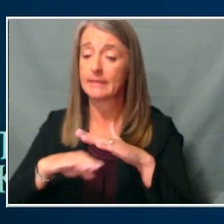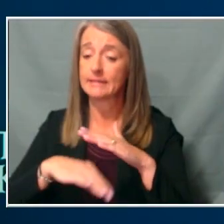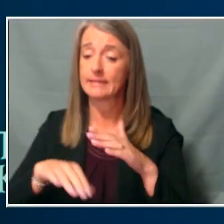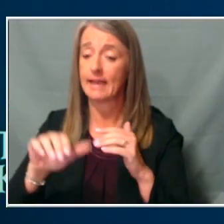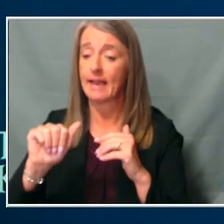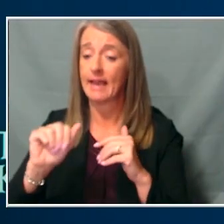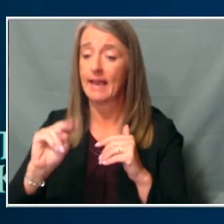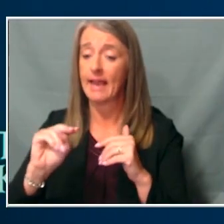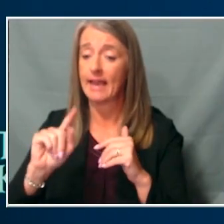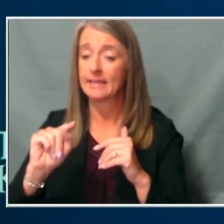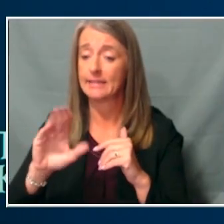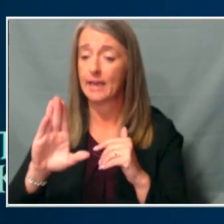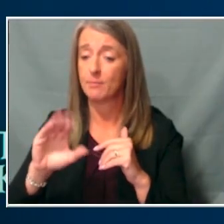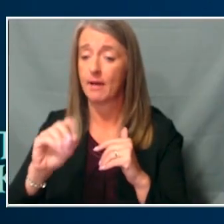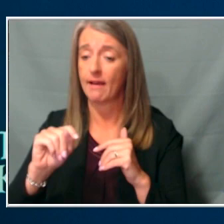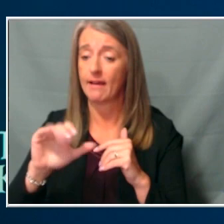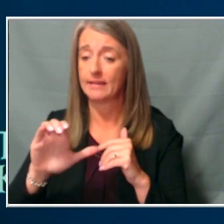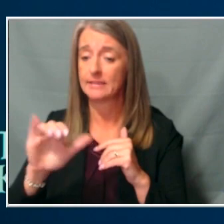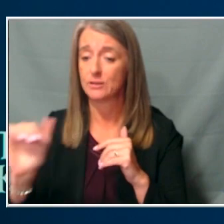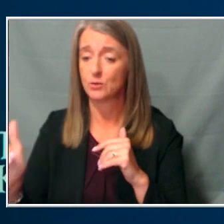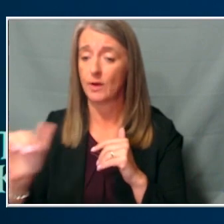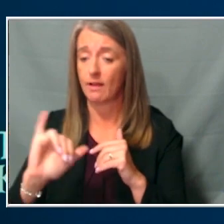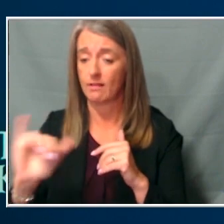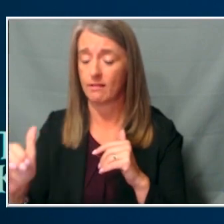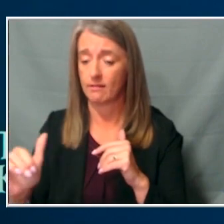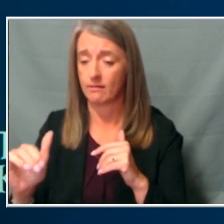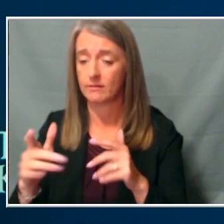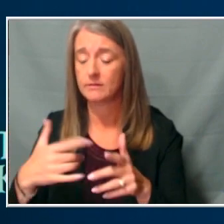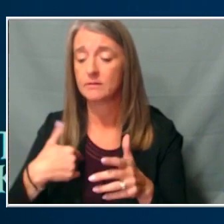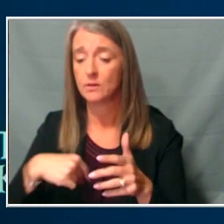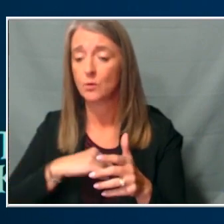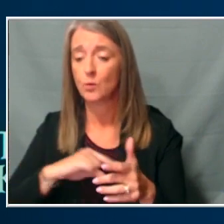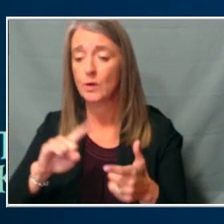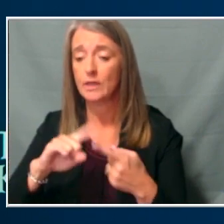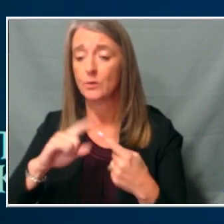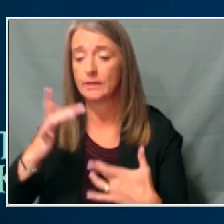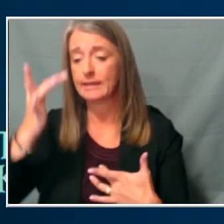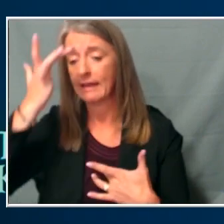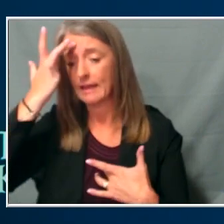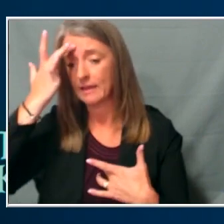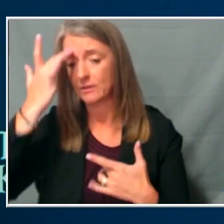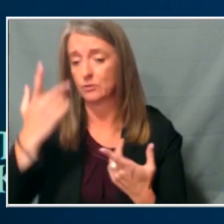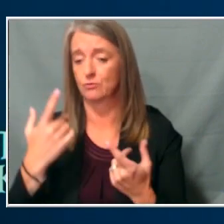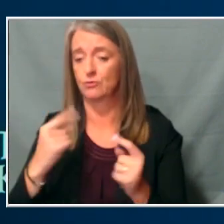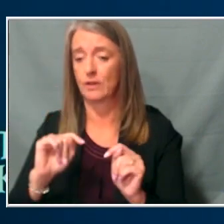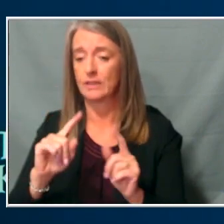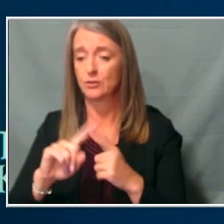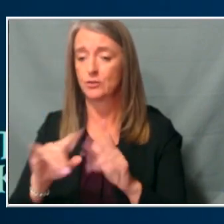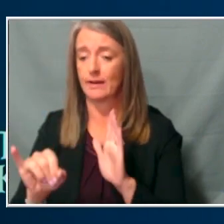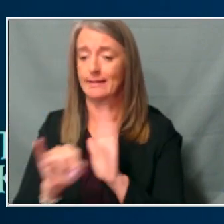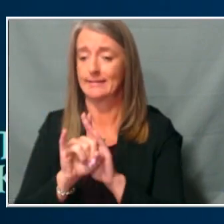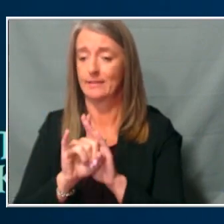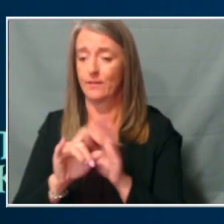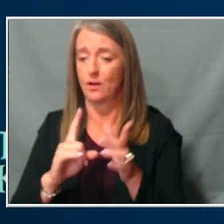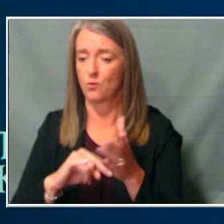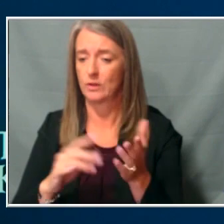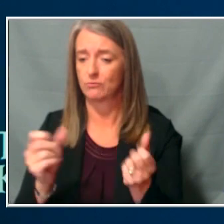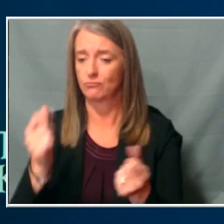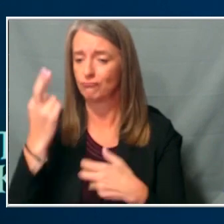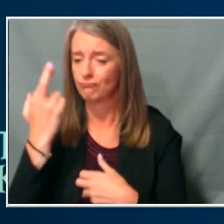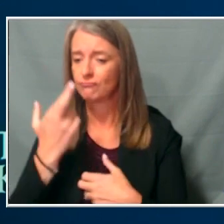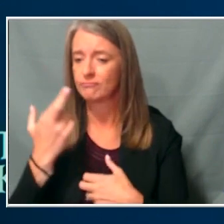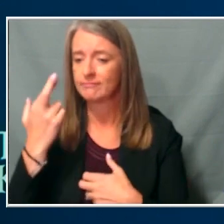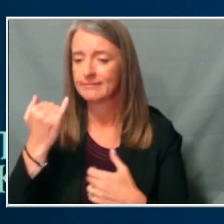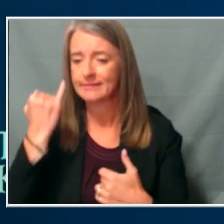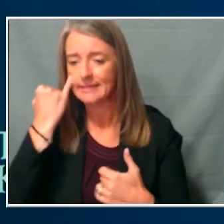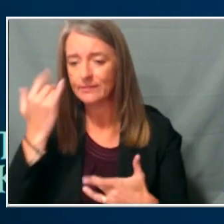as well, so all of those, and what happens is when we're ill, we're trying to identify, what's the cause, but if you're ill,